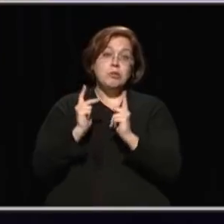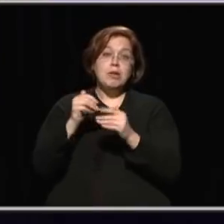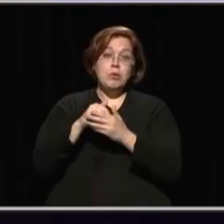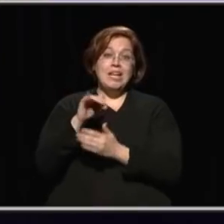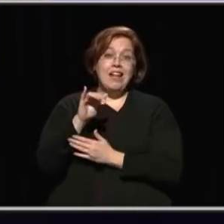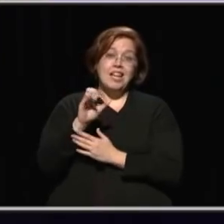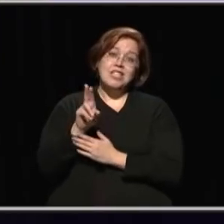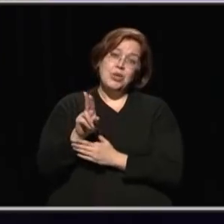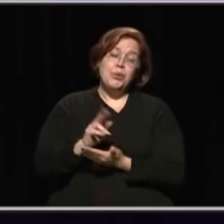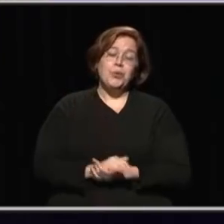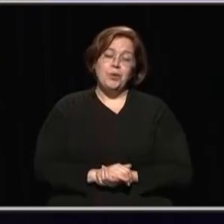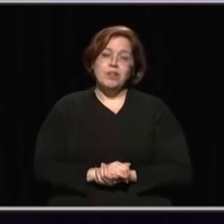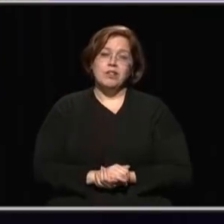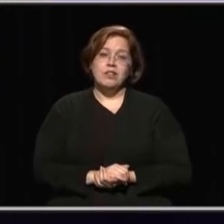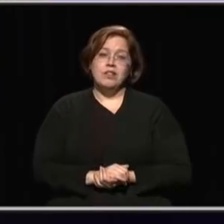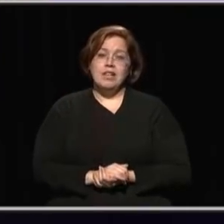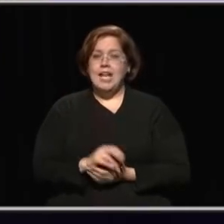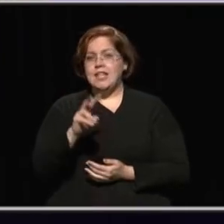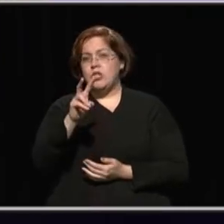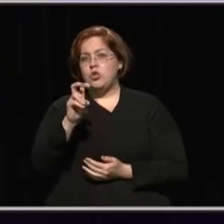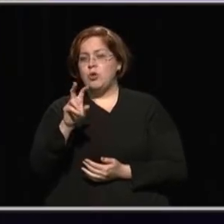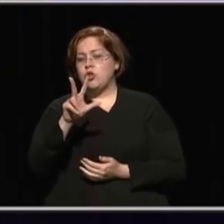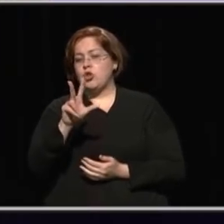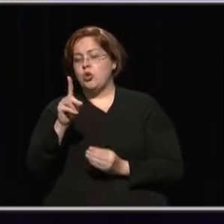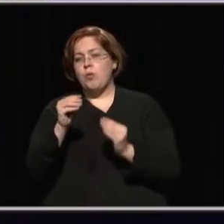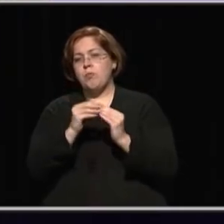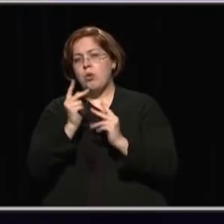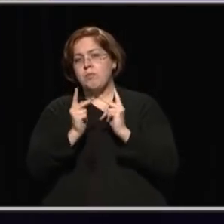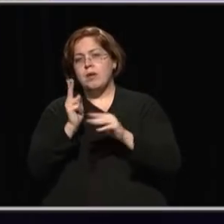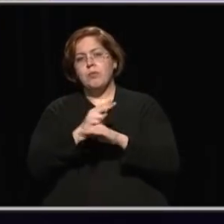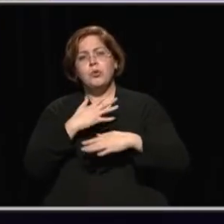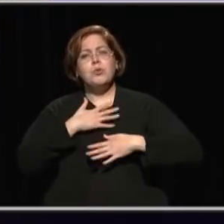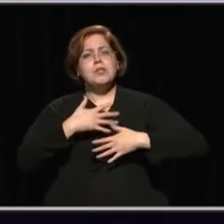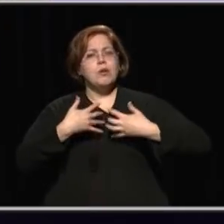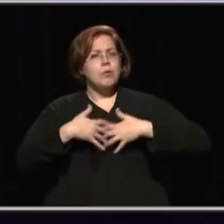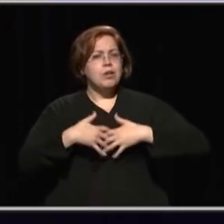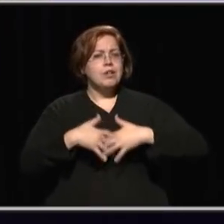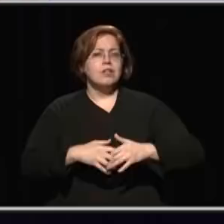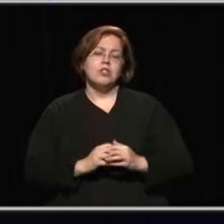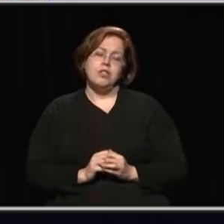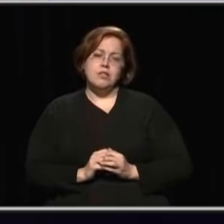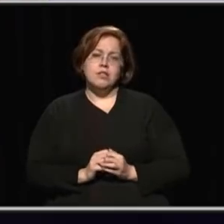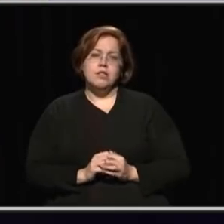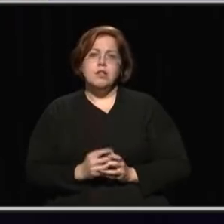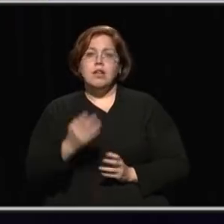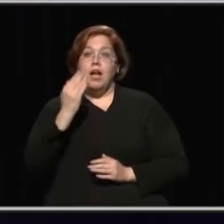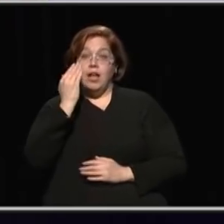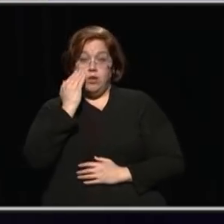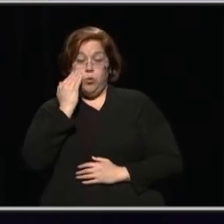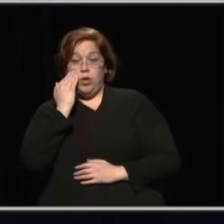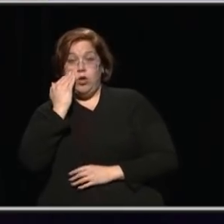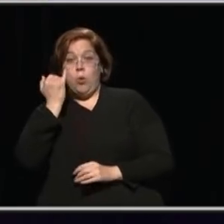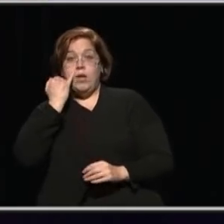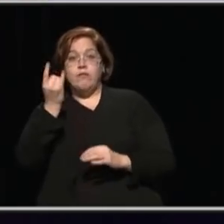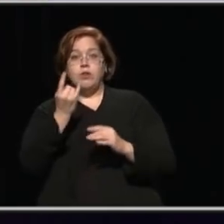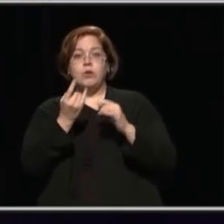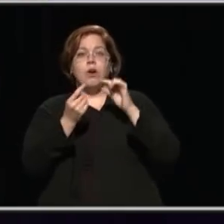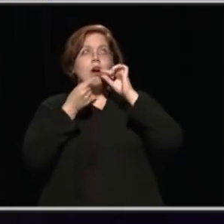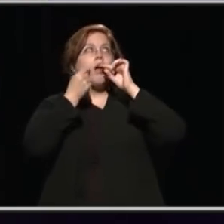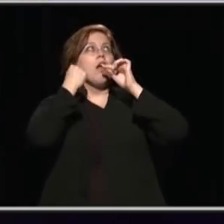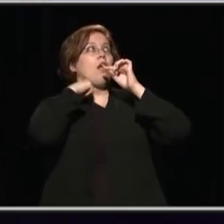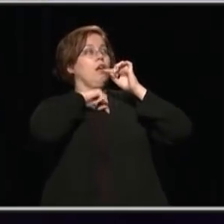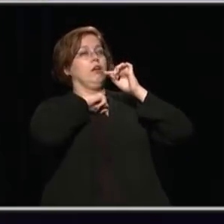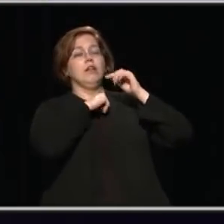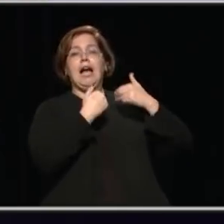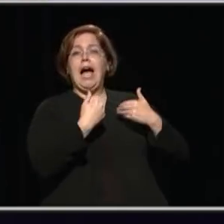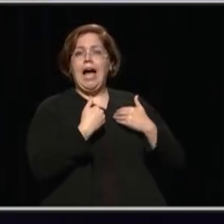just about, and another 231 on ventilators. And we know that if you are intubated with